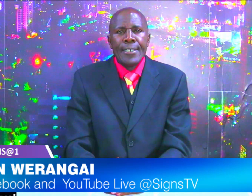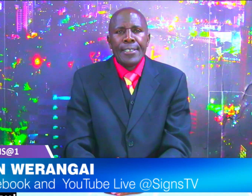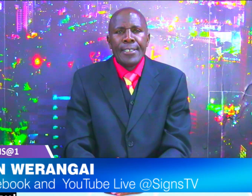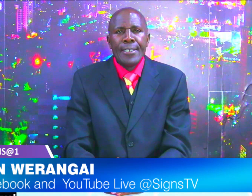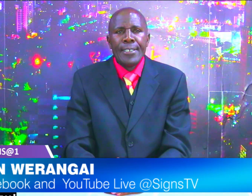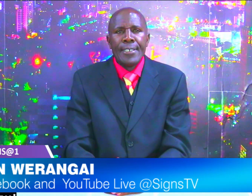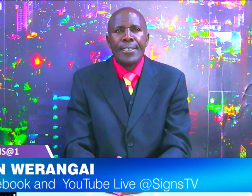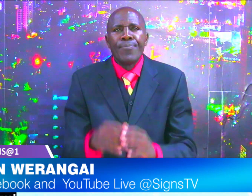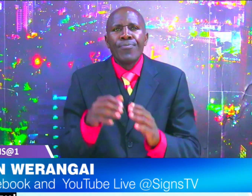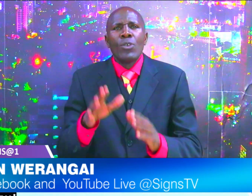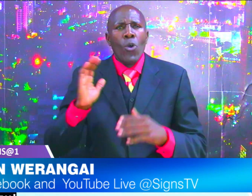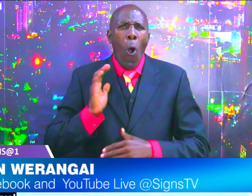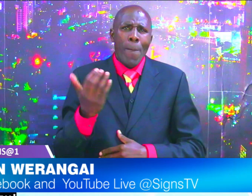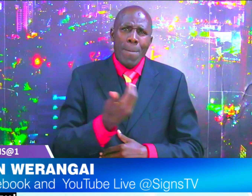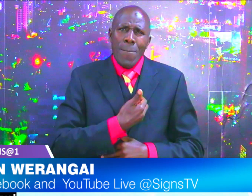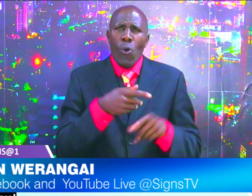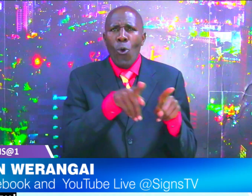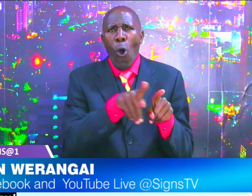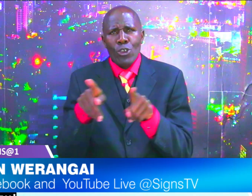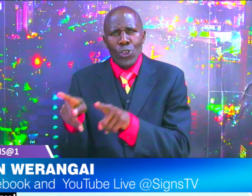practices. The committee